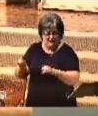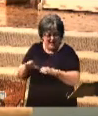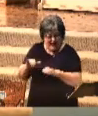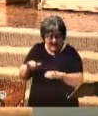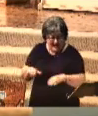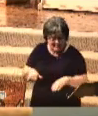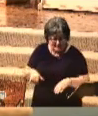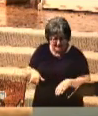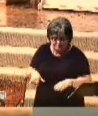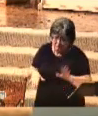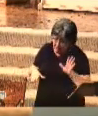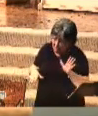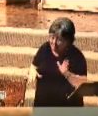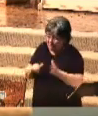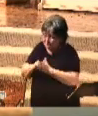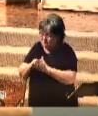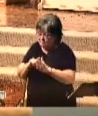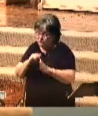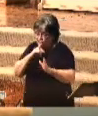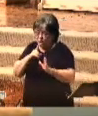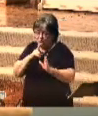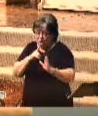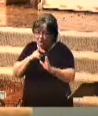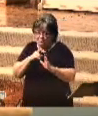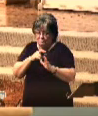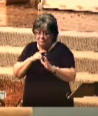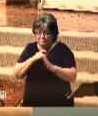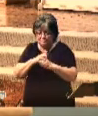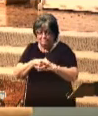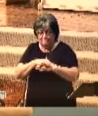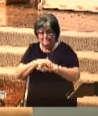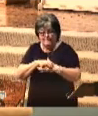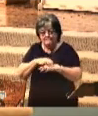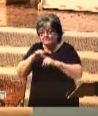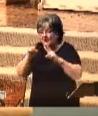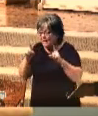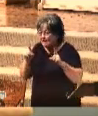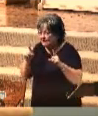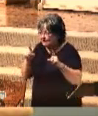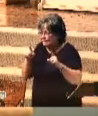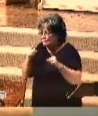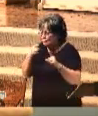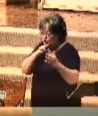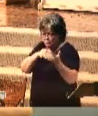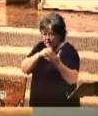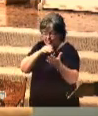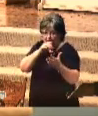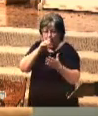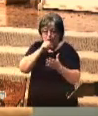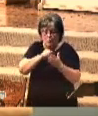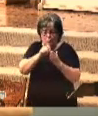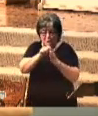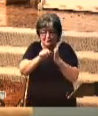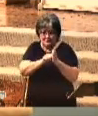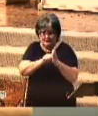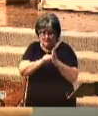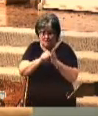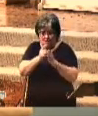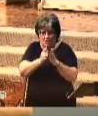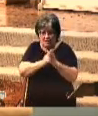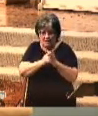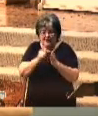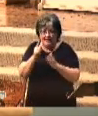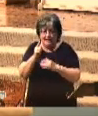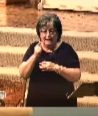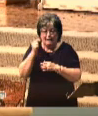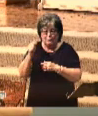Well, there's a lot of truth to that. There is. But if you study the Old Testament law, you'll find out that it wasn't 10% that was